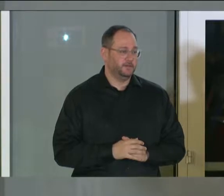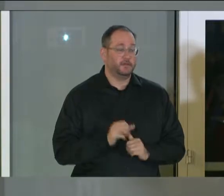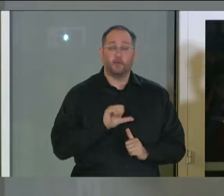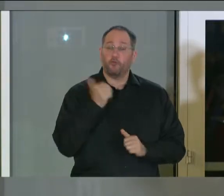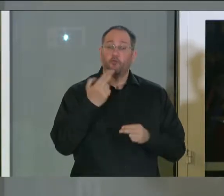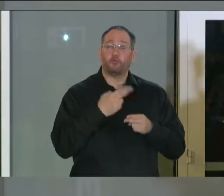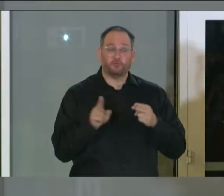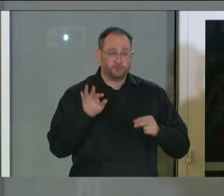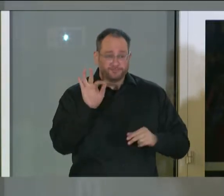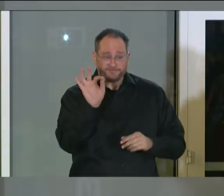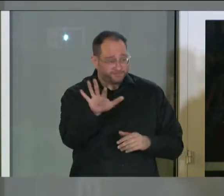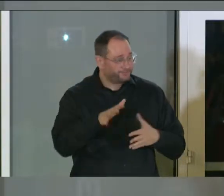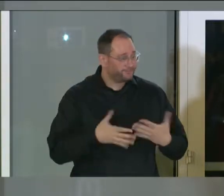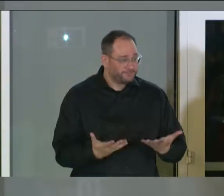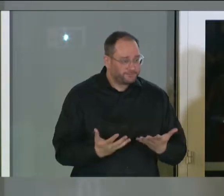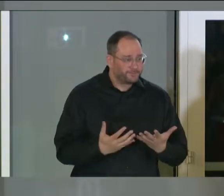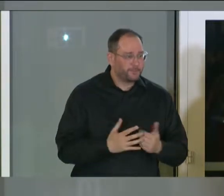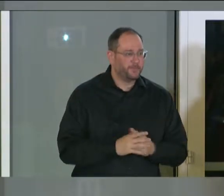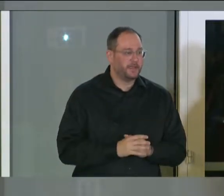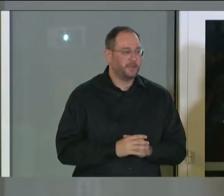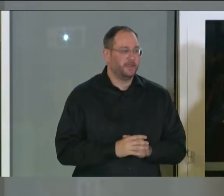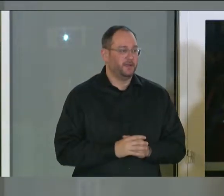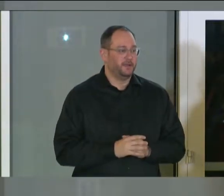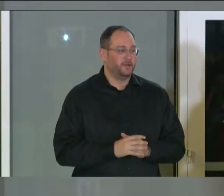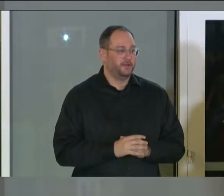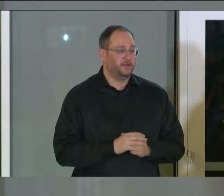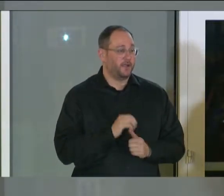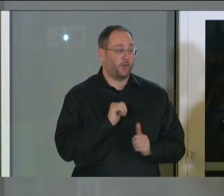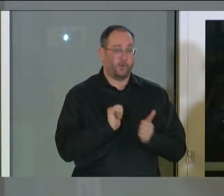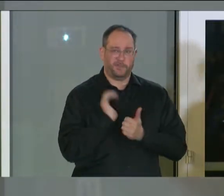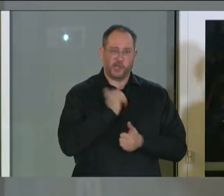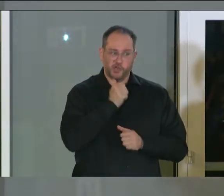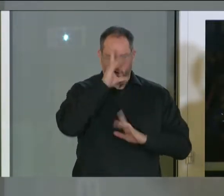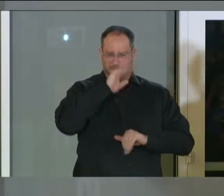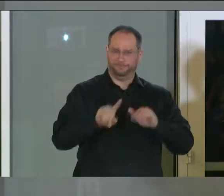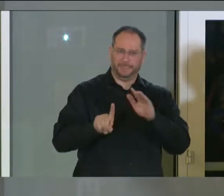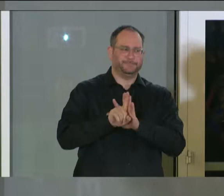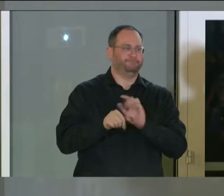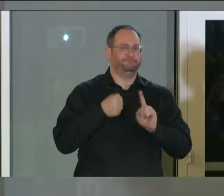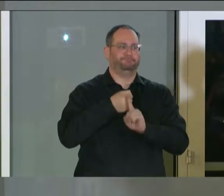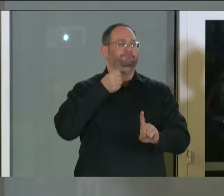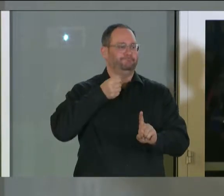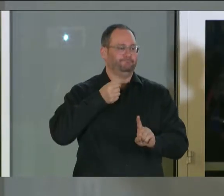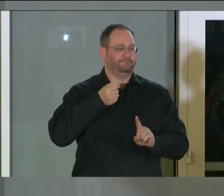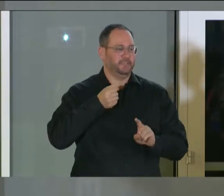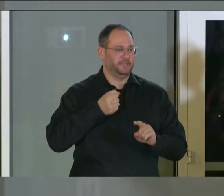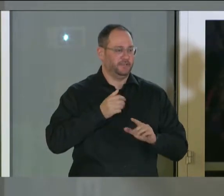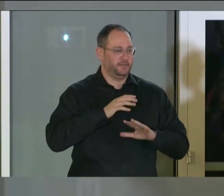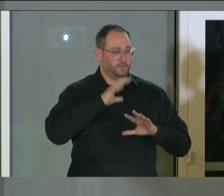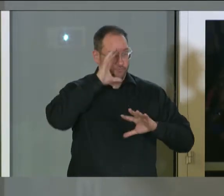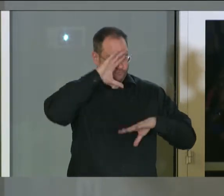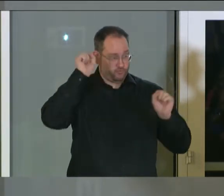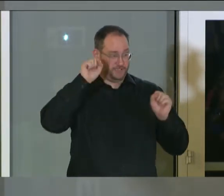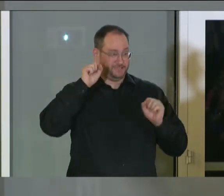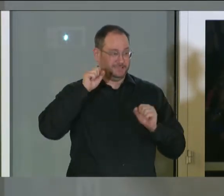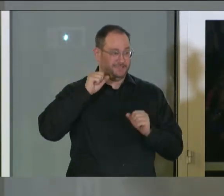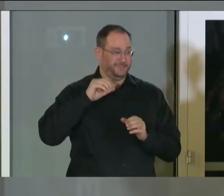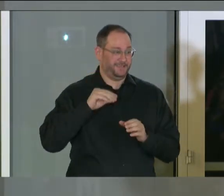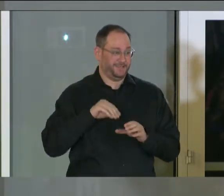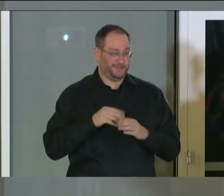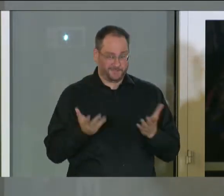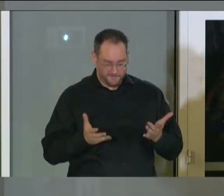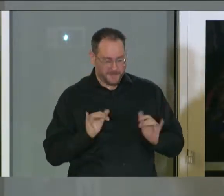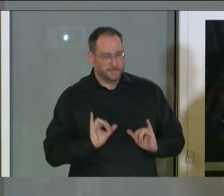occupant in the White House, our city has come together in so many ways to stand shoulder to